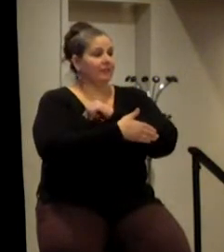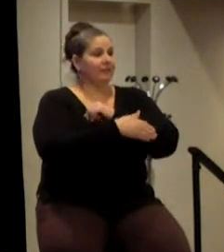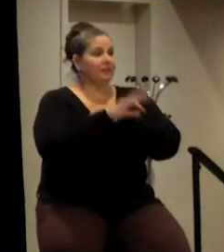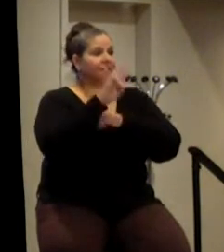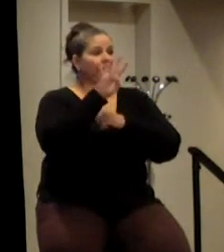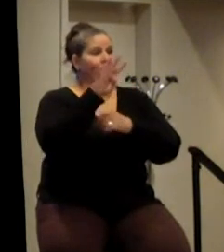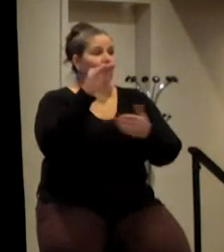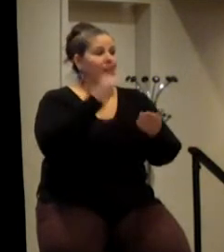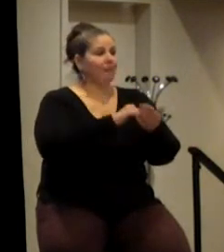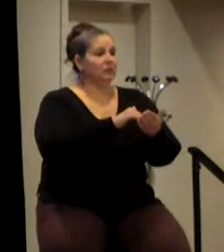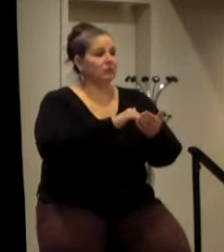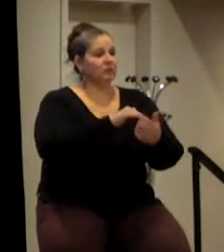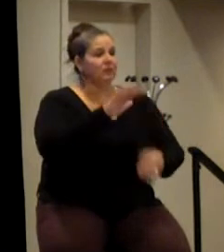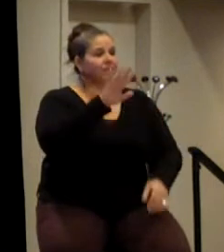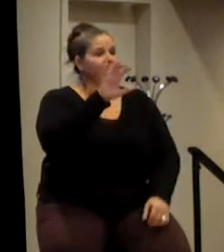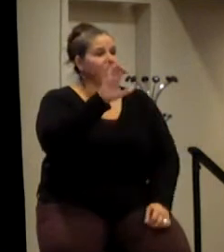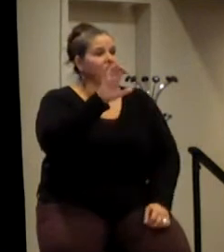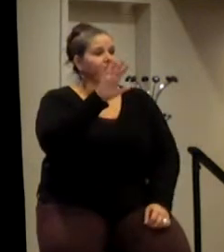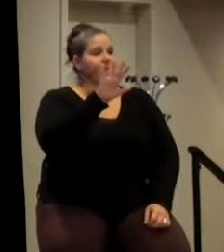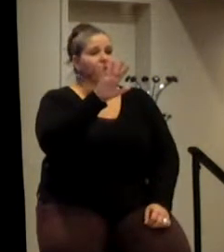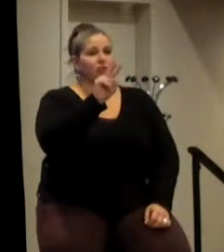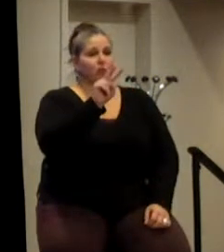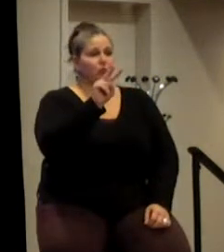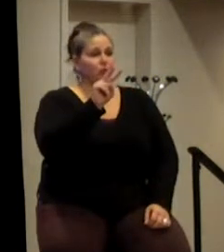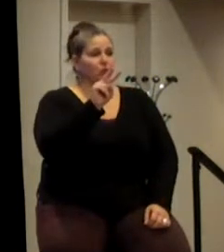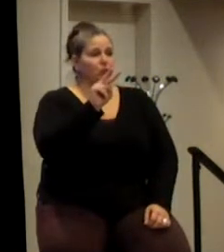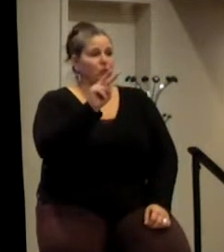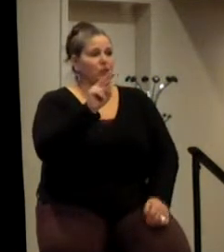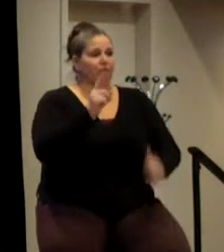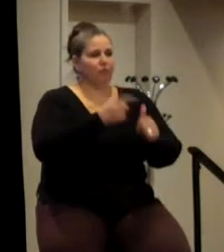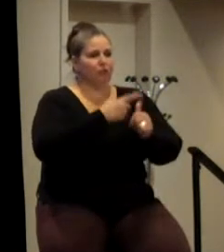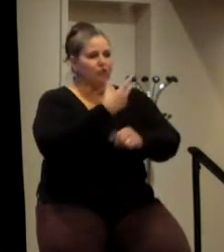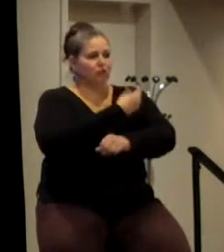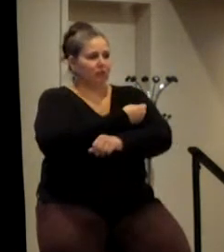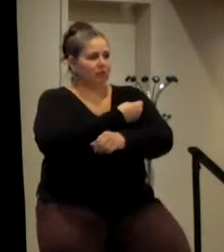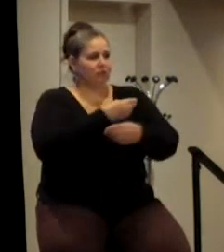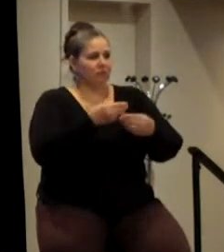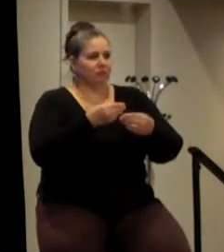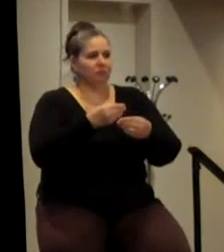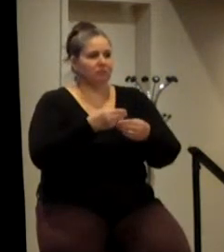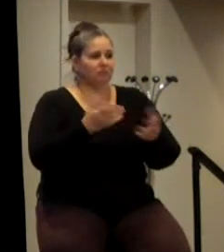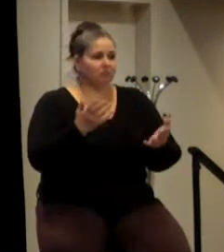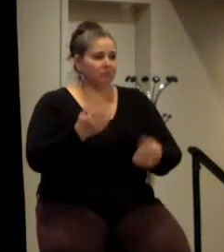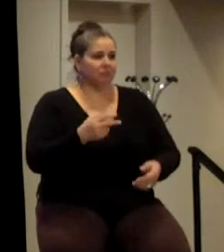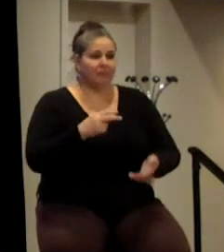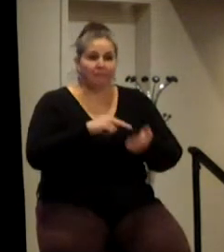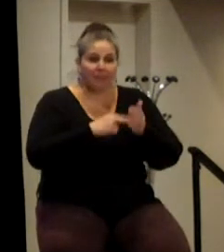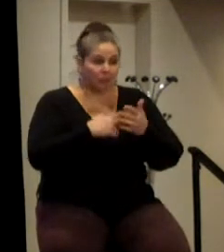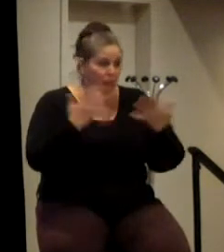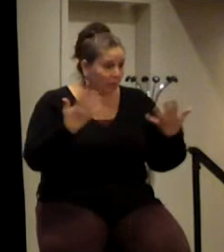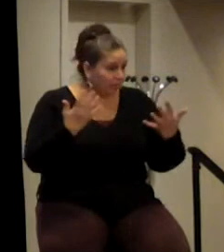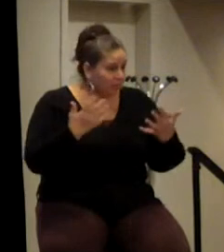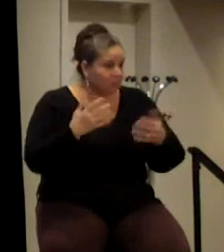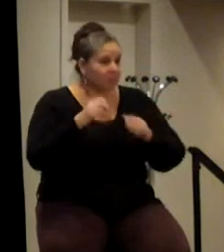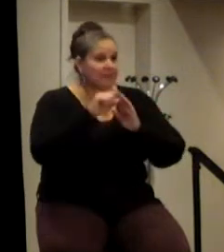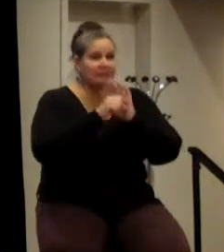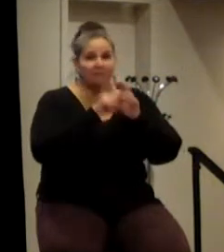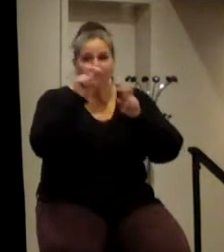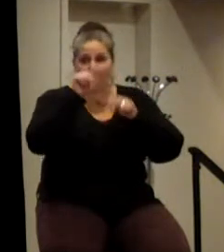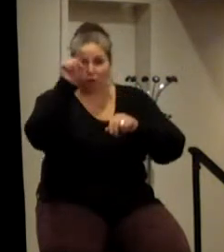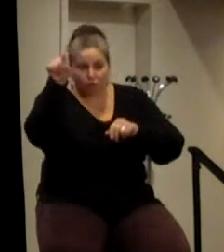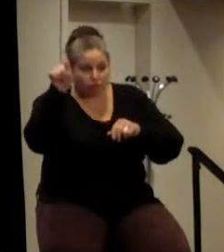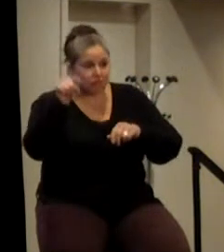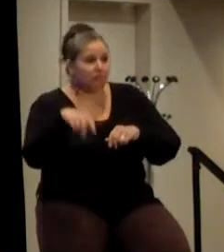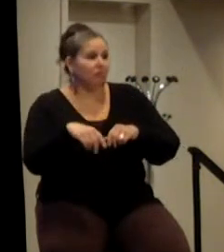74,552 first shots. So what does that mean? That could mean you go to the fairgrounds. It means you can be going to the drugstores, to our